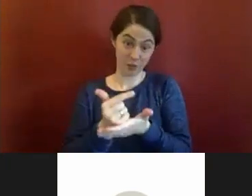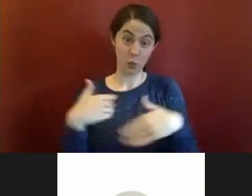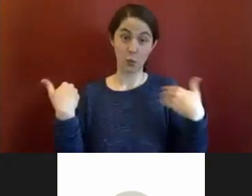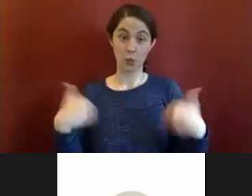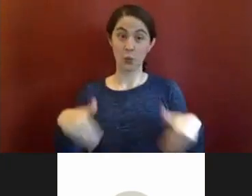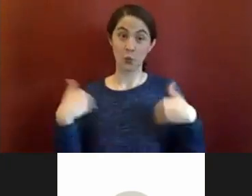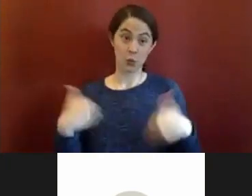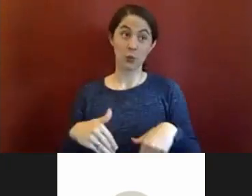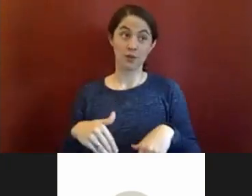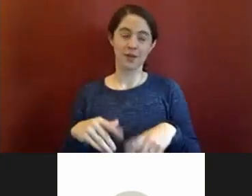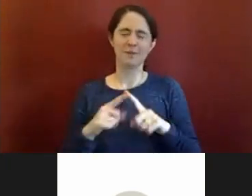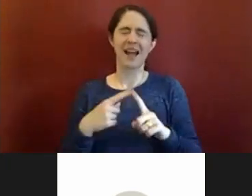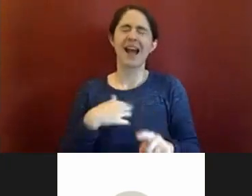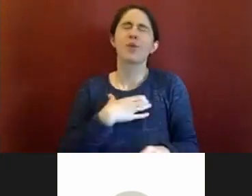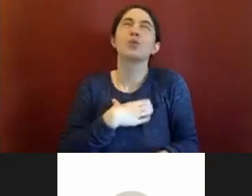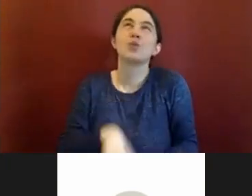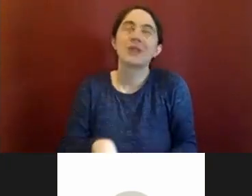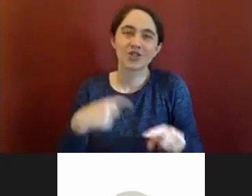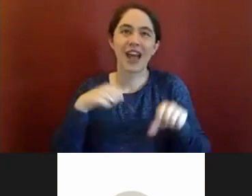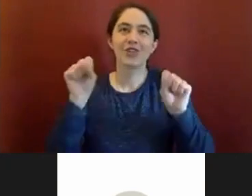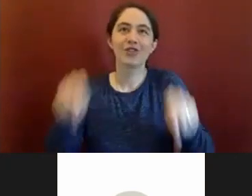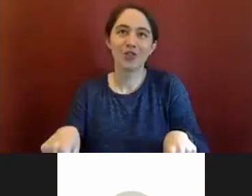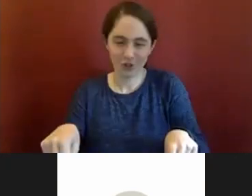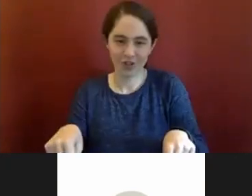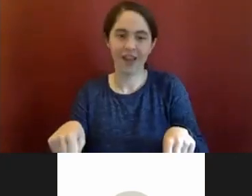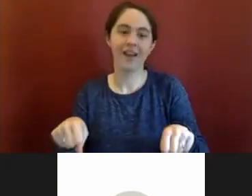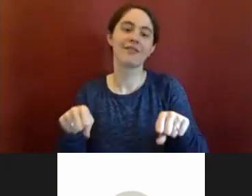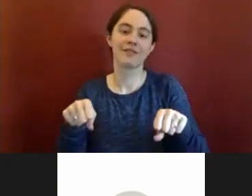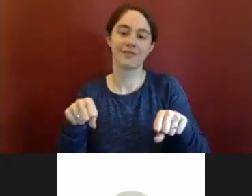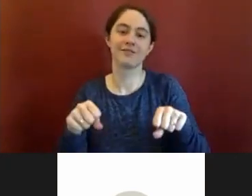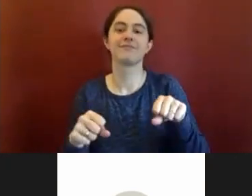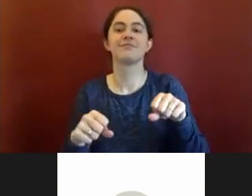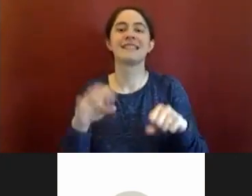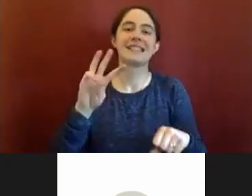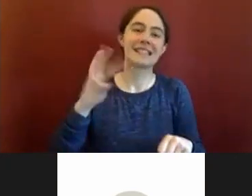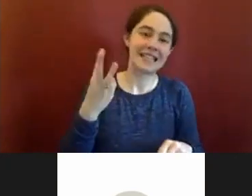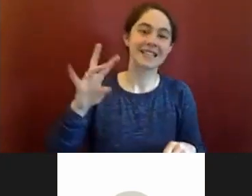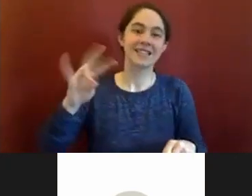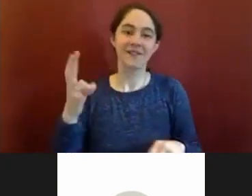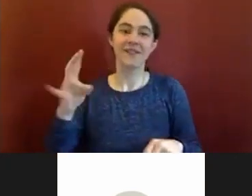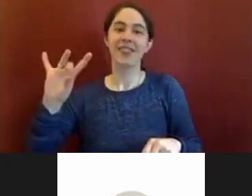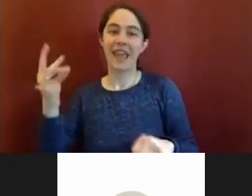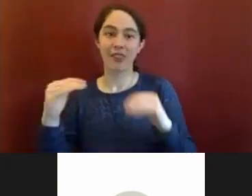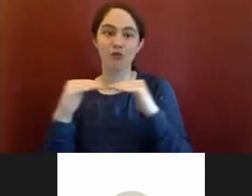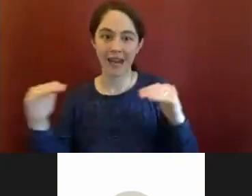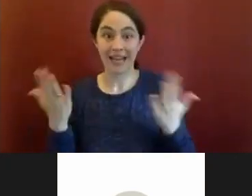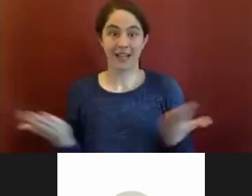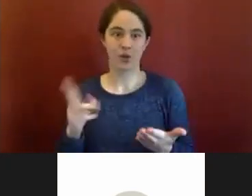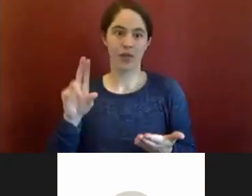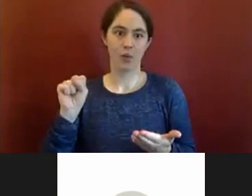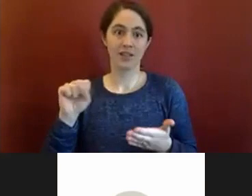gone to middle school in this country, because I feel like I lost so much.